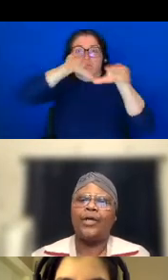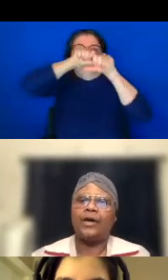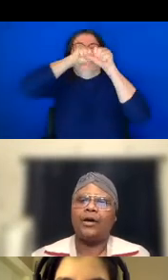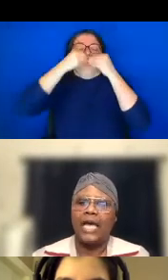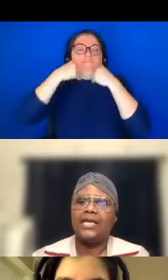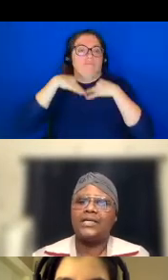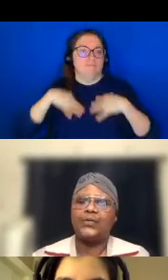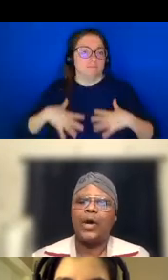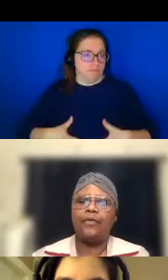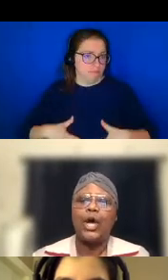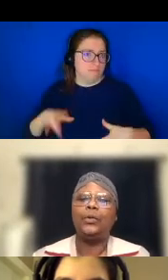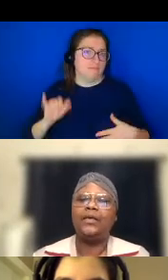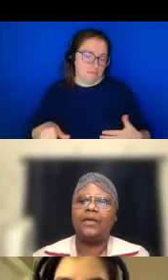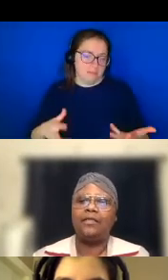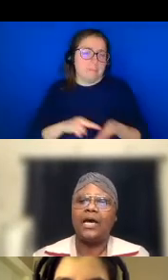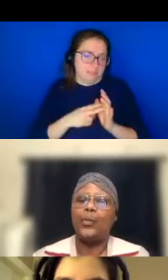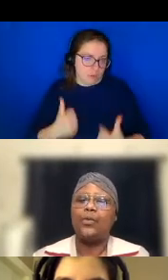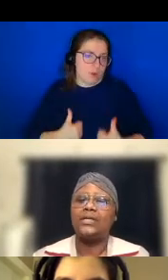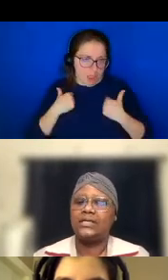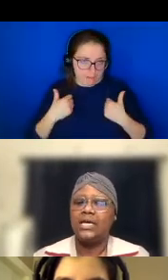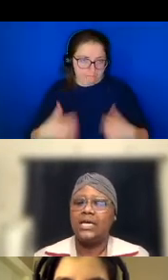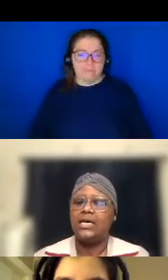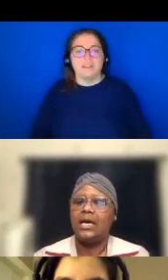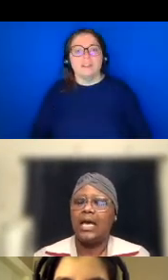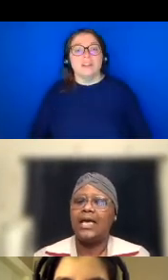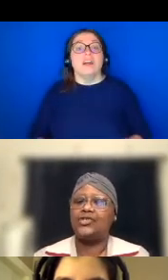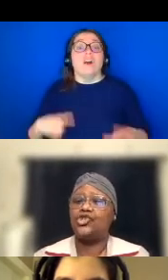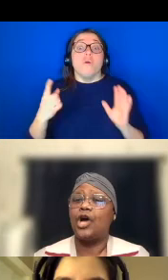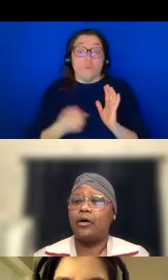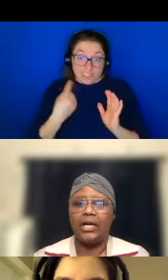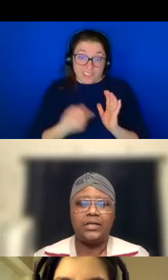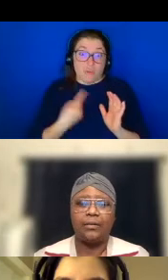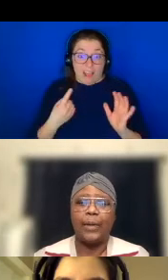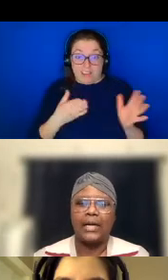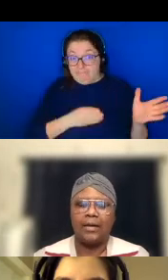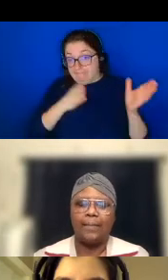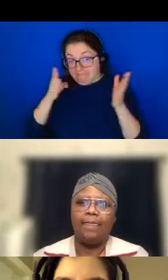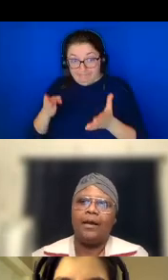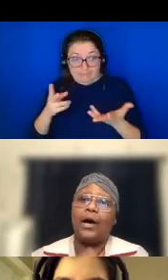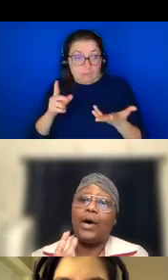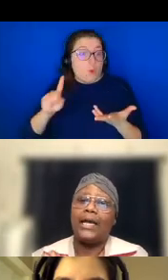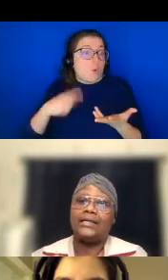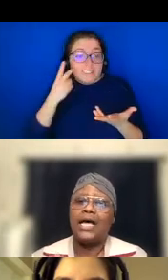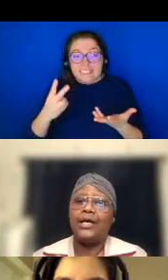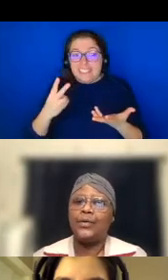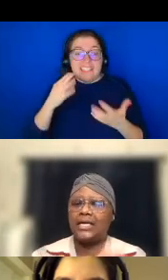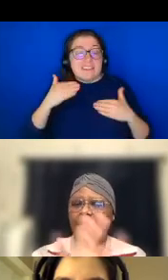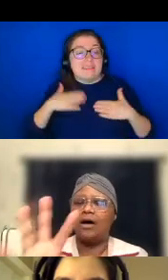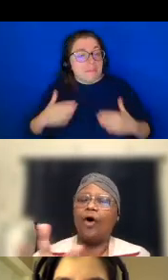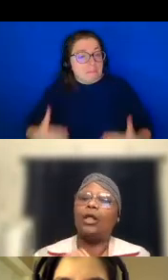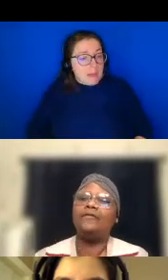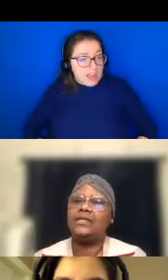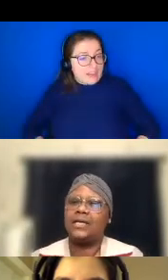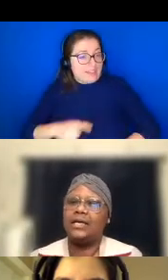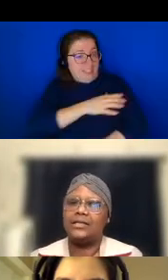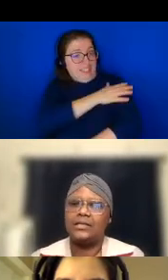However, there are cases where the only thing that we will see is charring to the body. Now, what I can tell you is that of